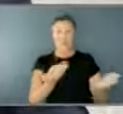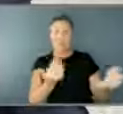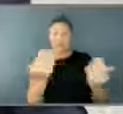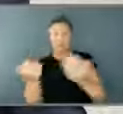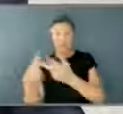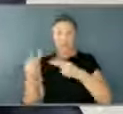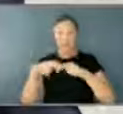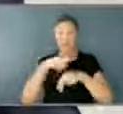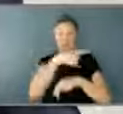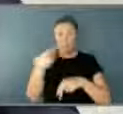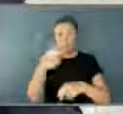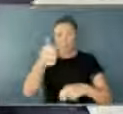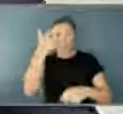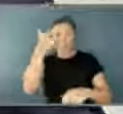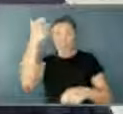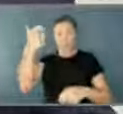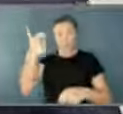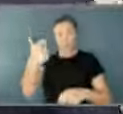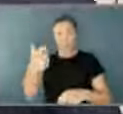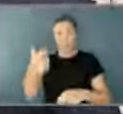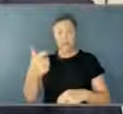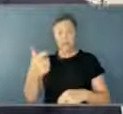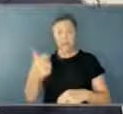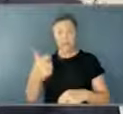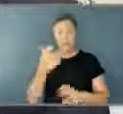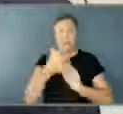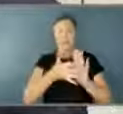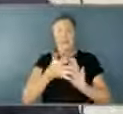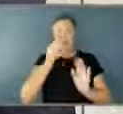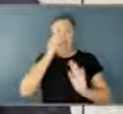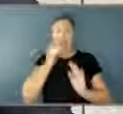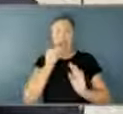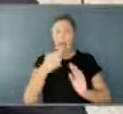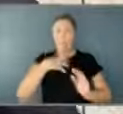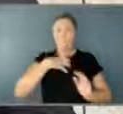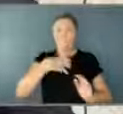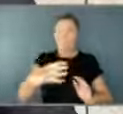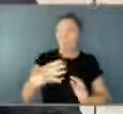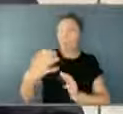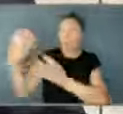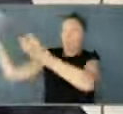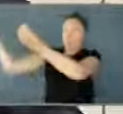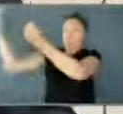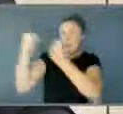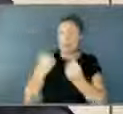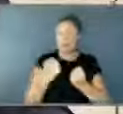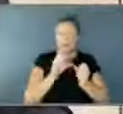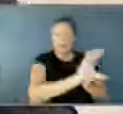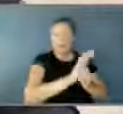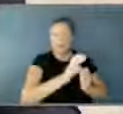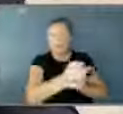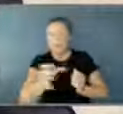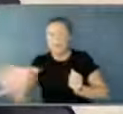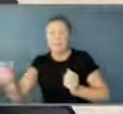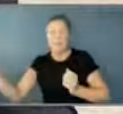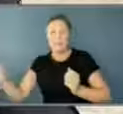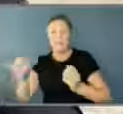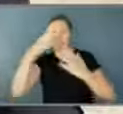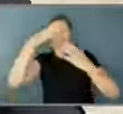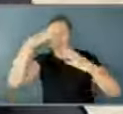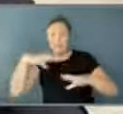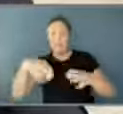proposals, where that supplementary capacity to deal with emergency situations or indeed the